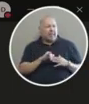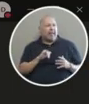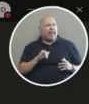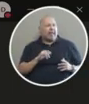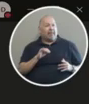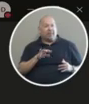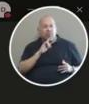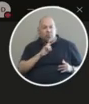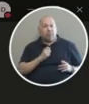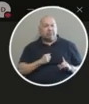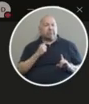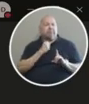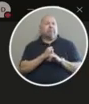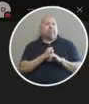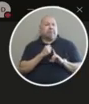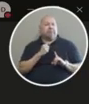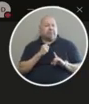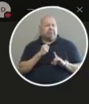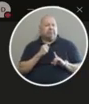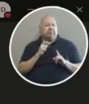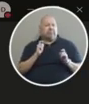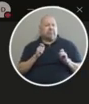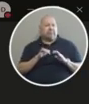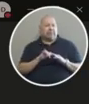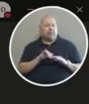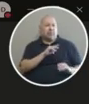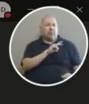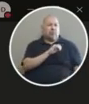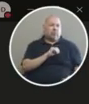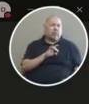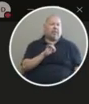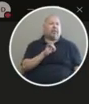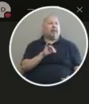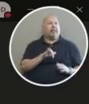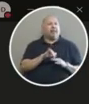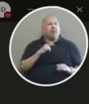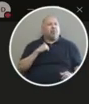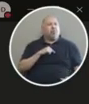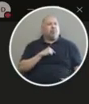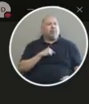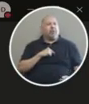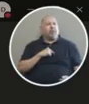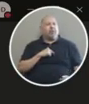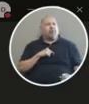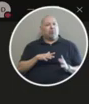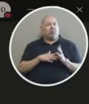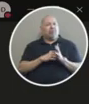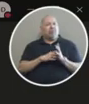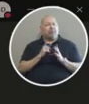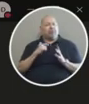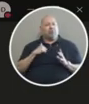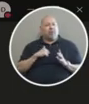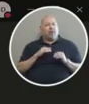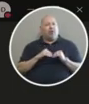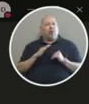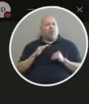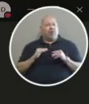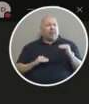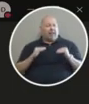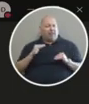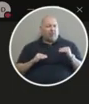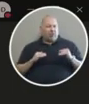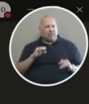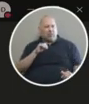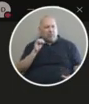if there was another economic downturn like there was in 2008, that we would be particularly vulnerable because we are over-leveraged,